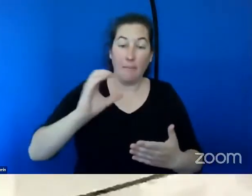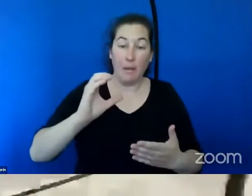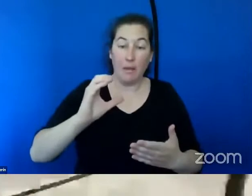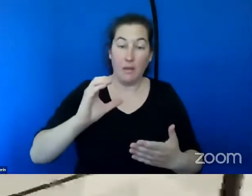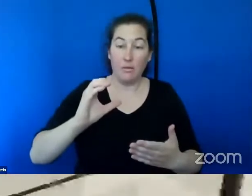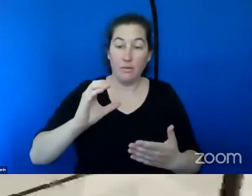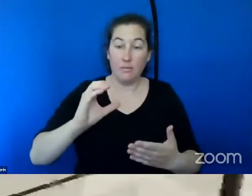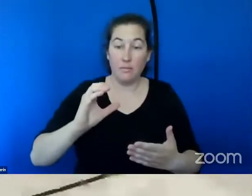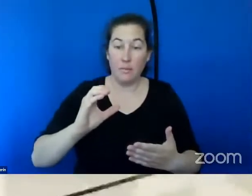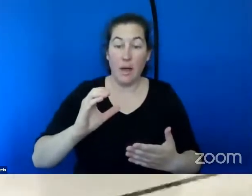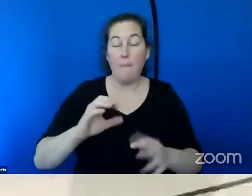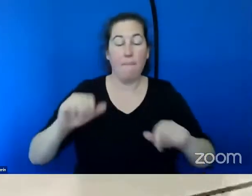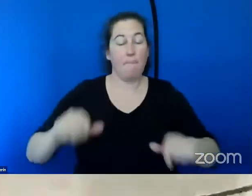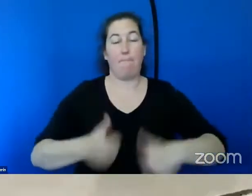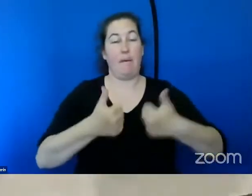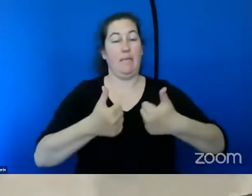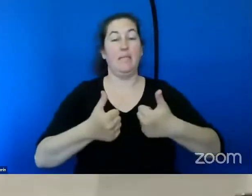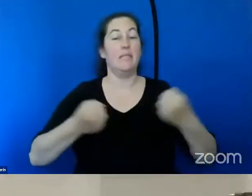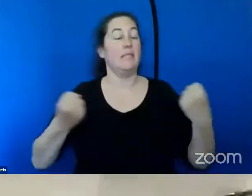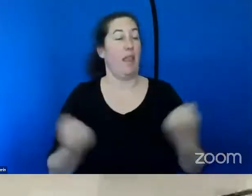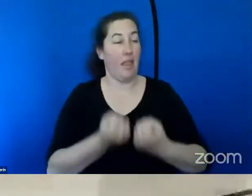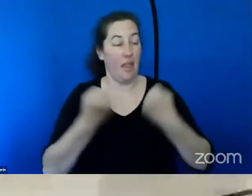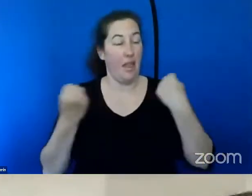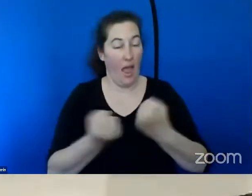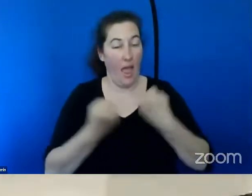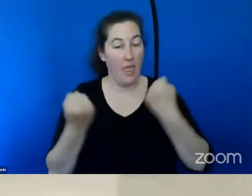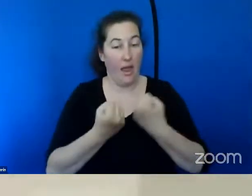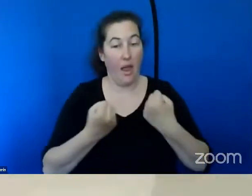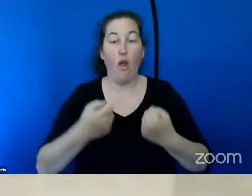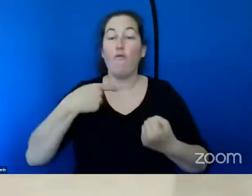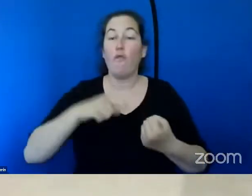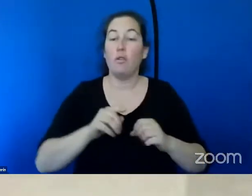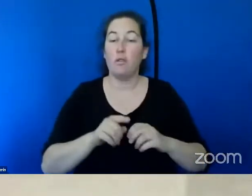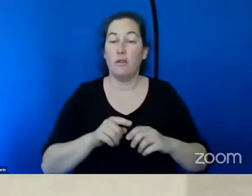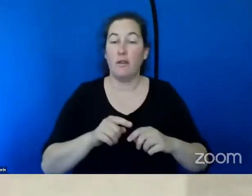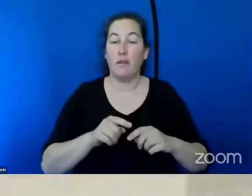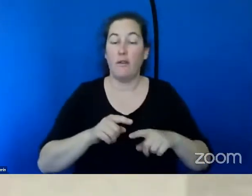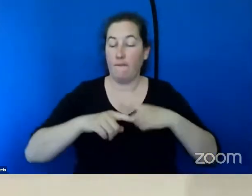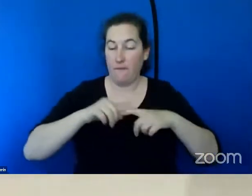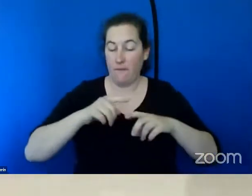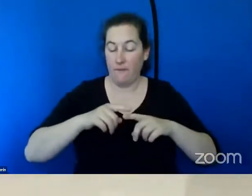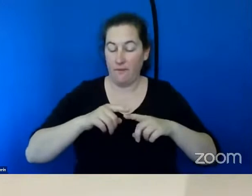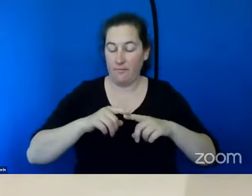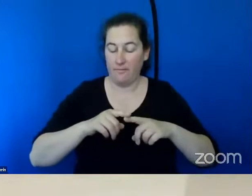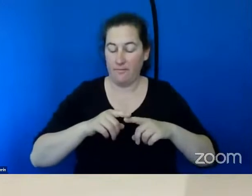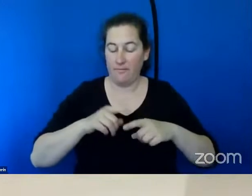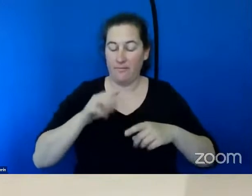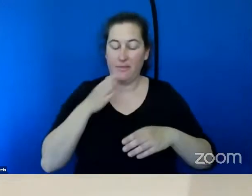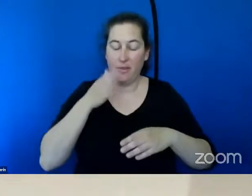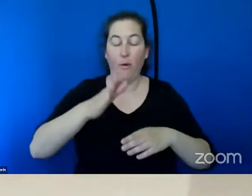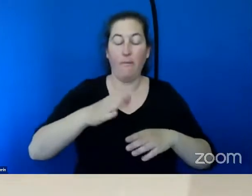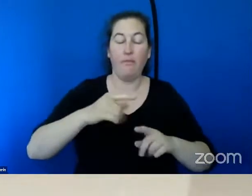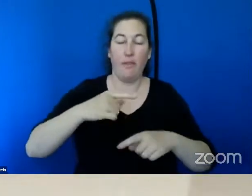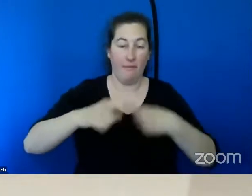he goes with the pen here, takes it to the edge of the table to make sure that he can get a clean grip on it.